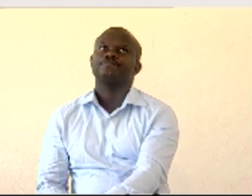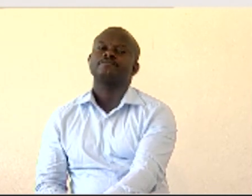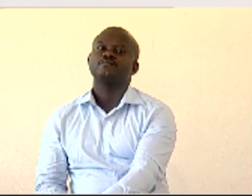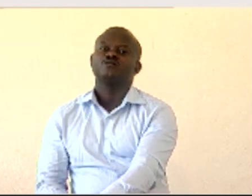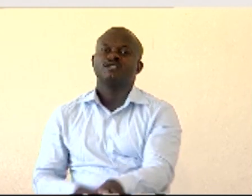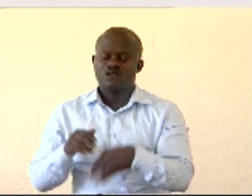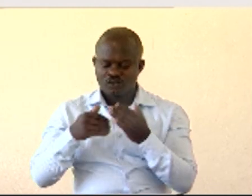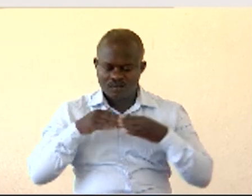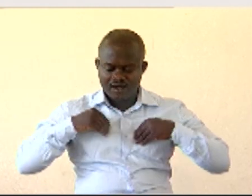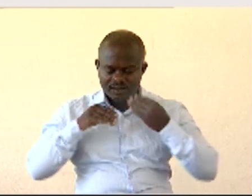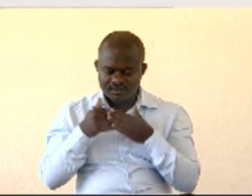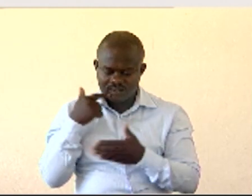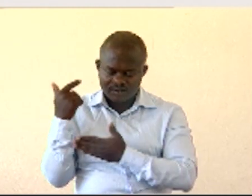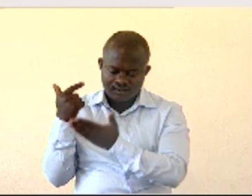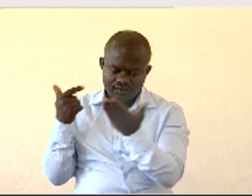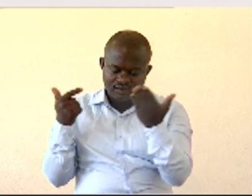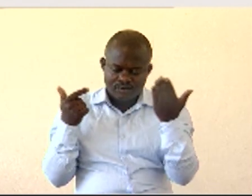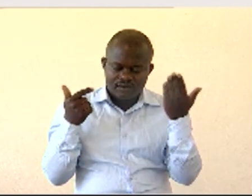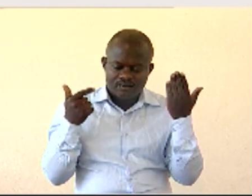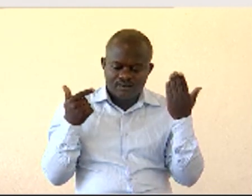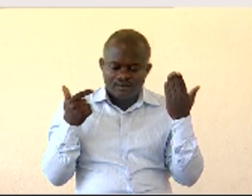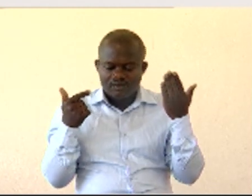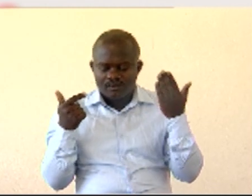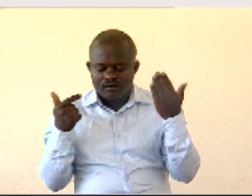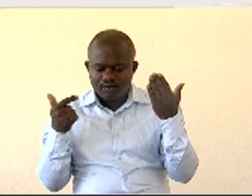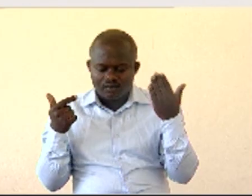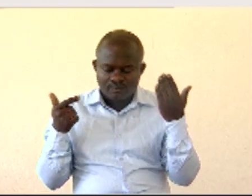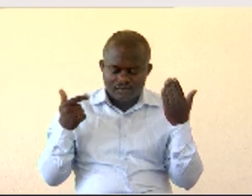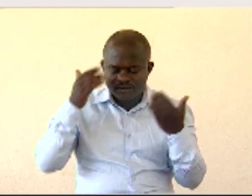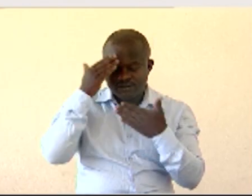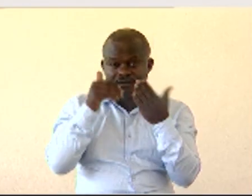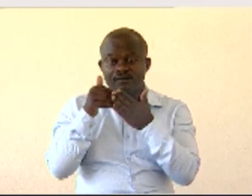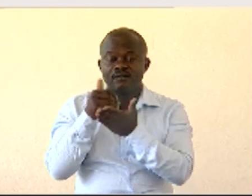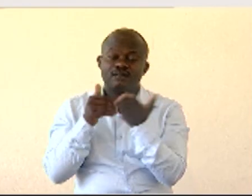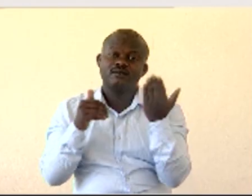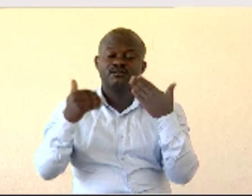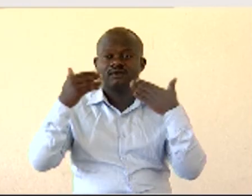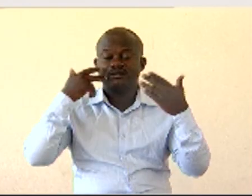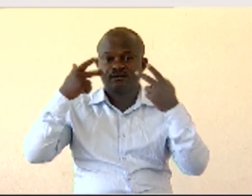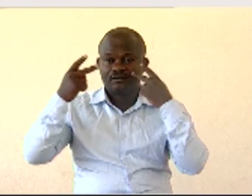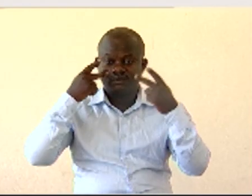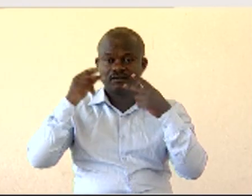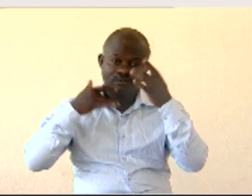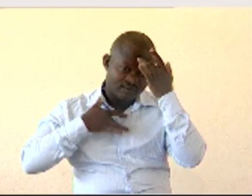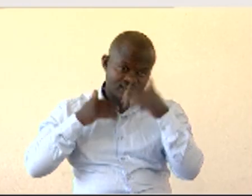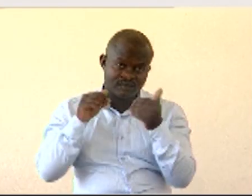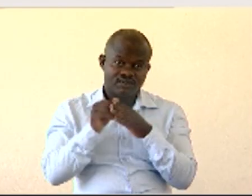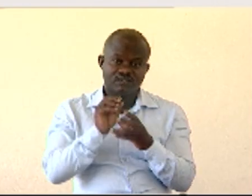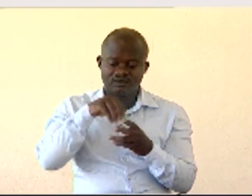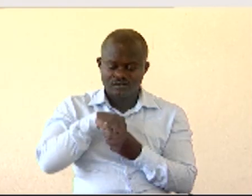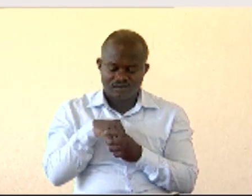So I said diseases that are transmitted through air are referred to as airborne diseases. These